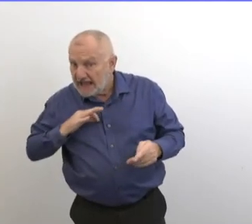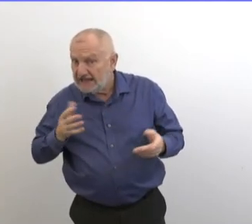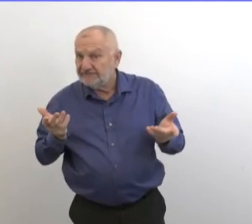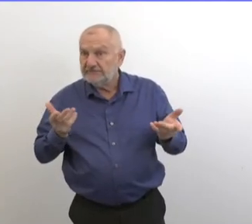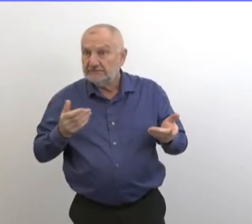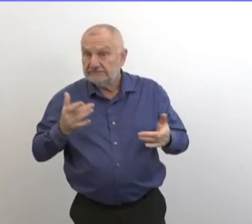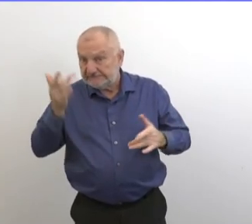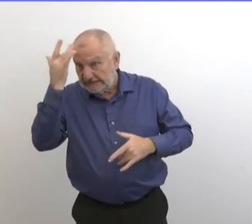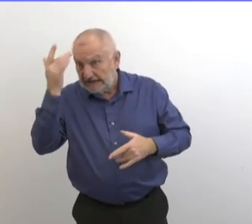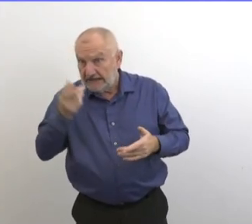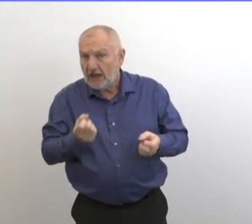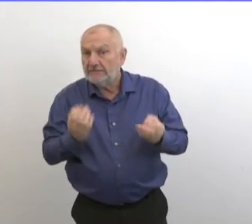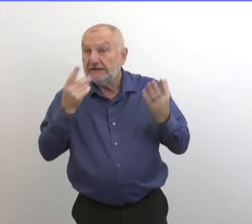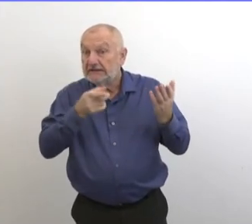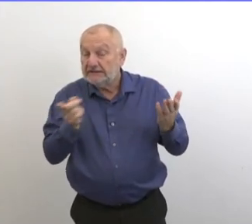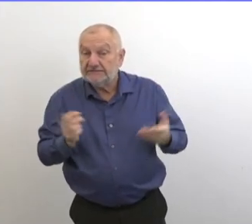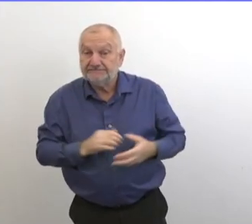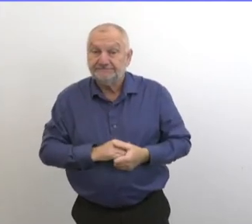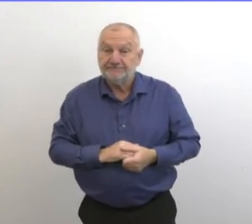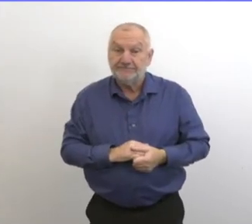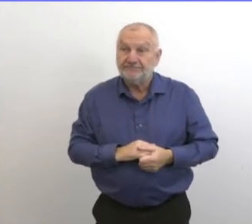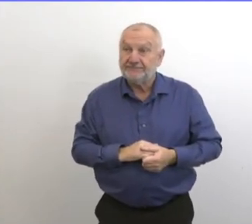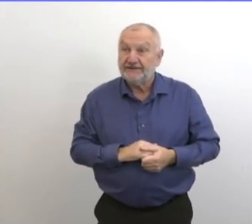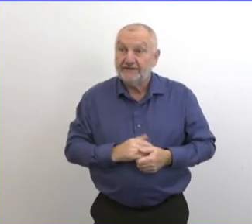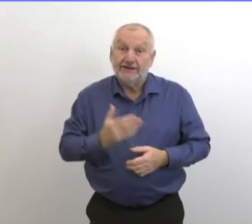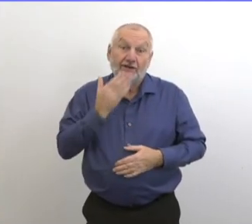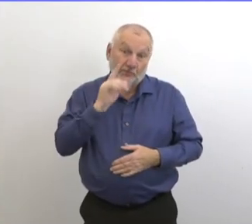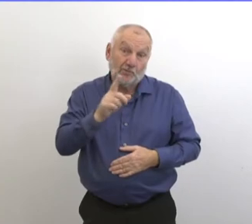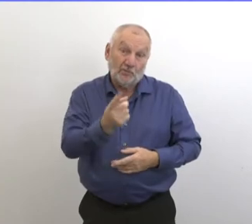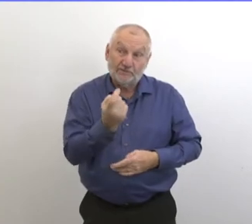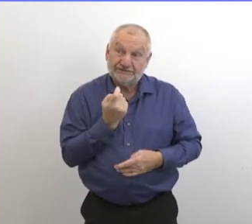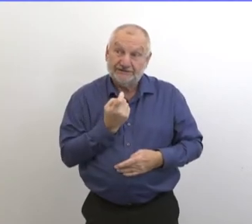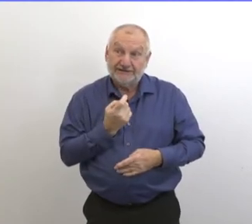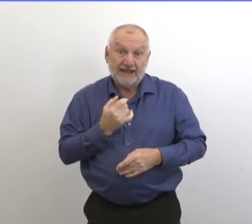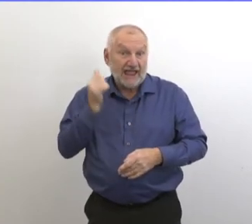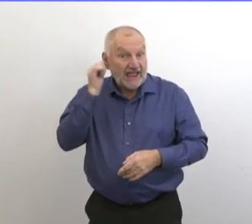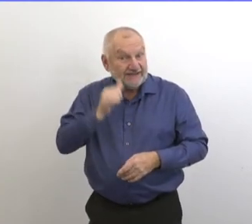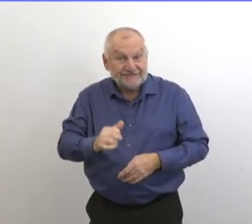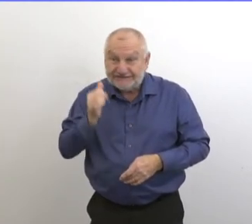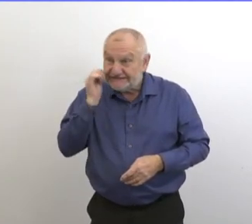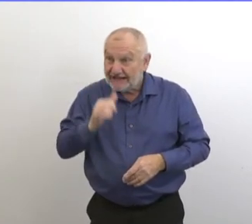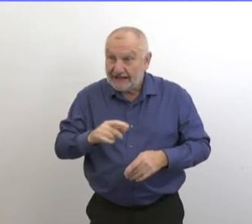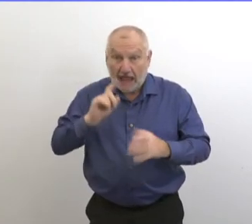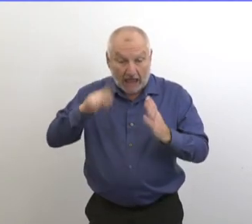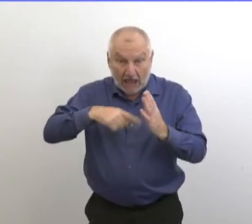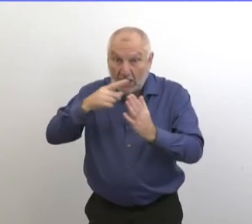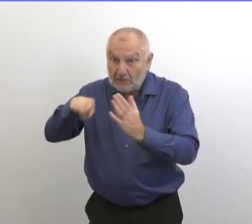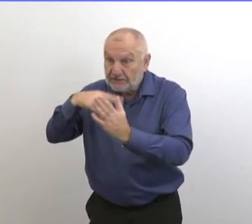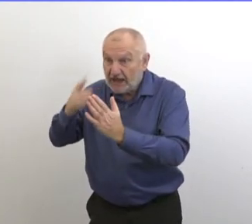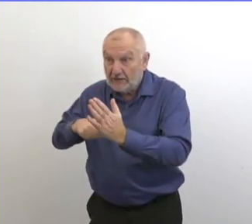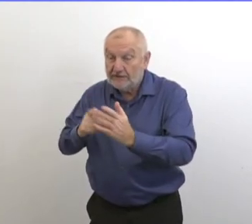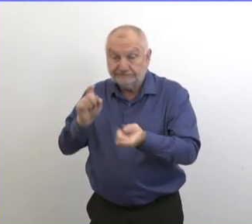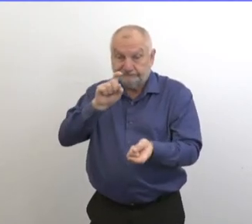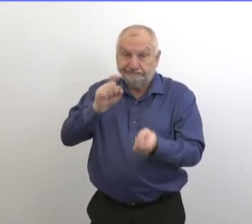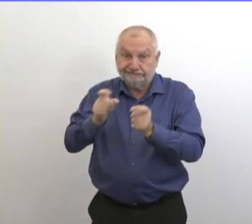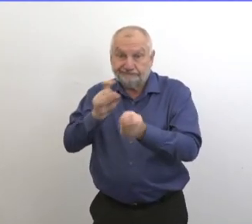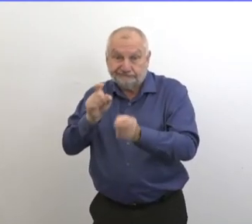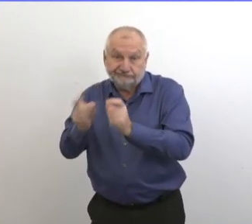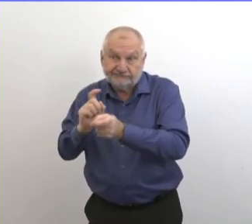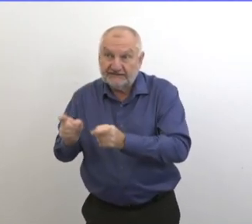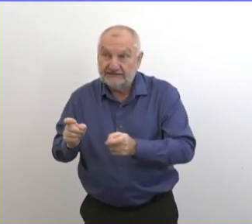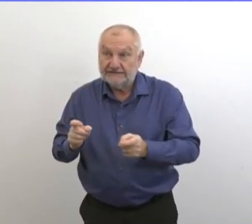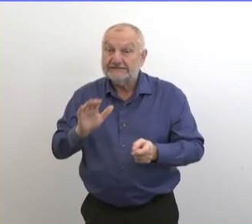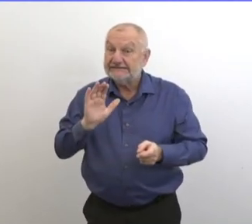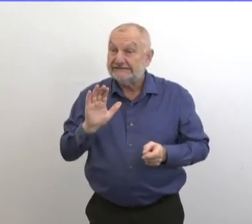certainly, again, that's ever evolving in terms of the numbers within that area. We are seeing a rise, which is why